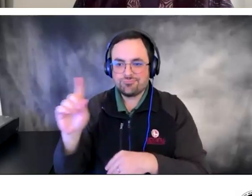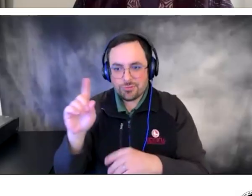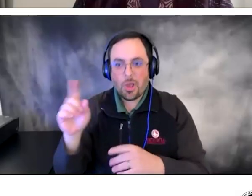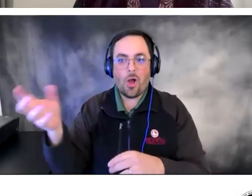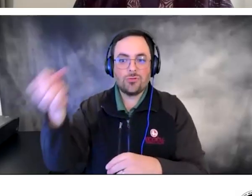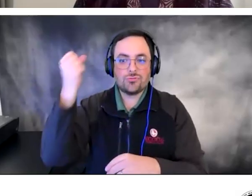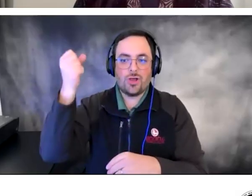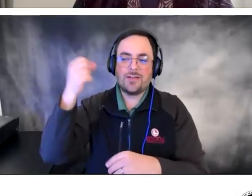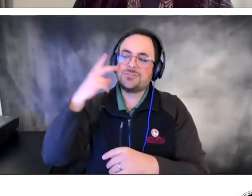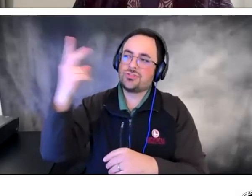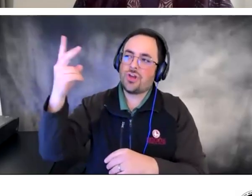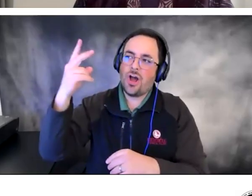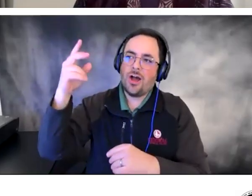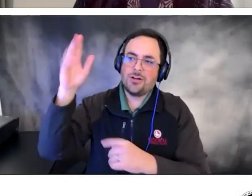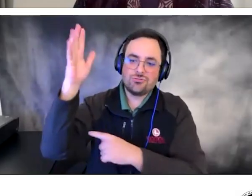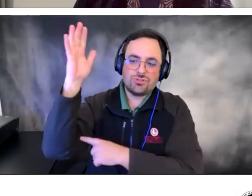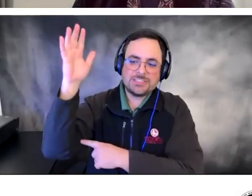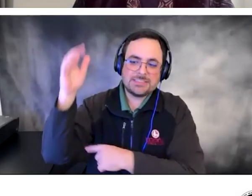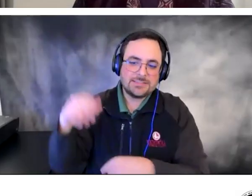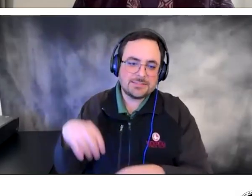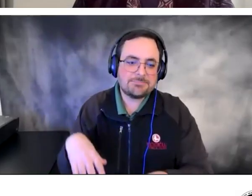more and we saw trees.